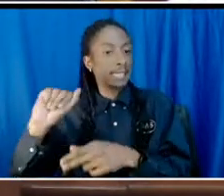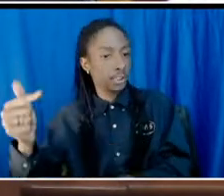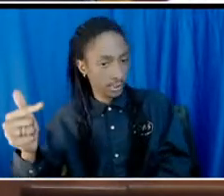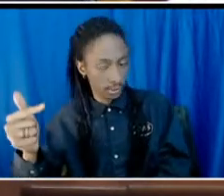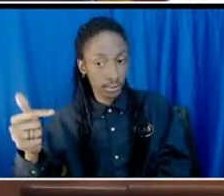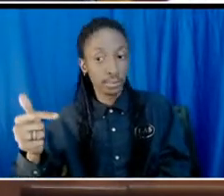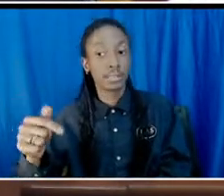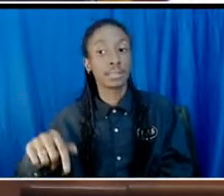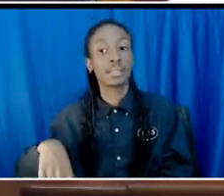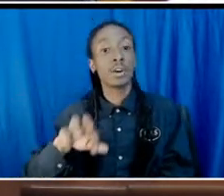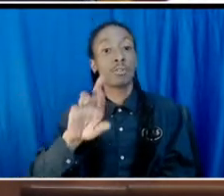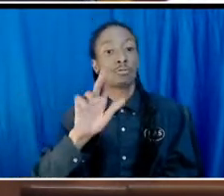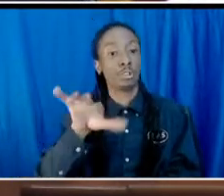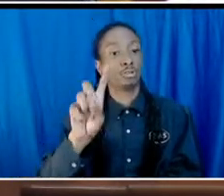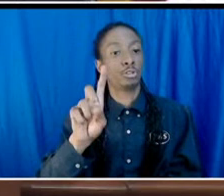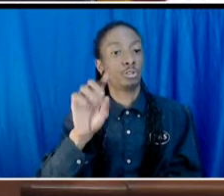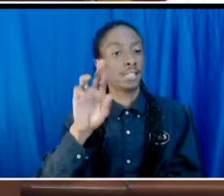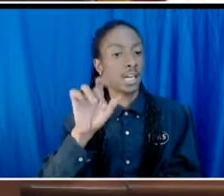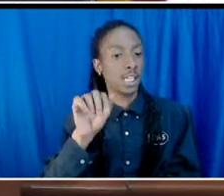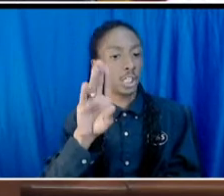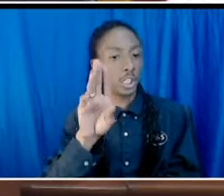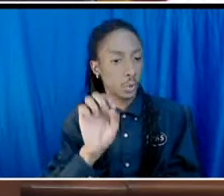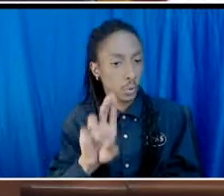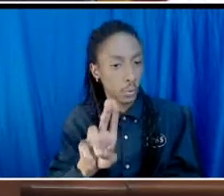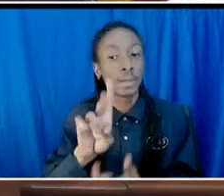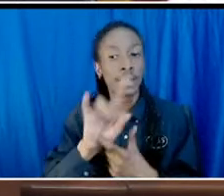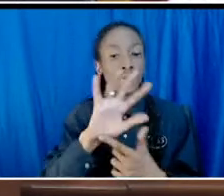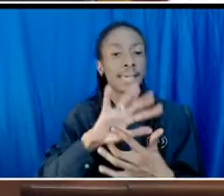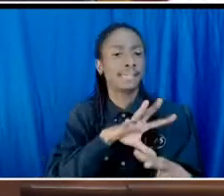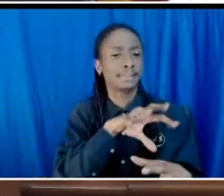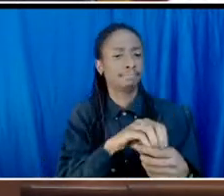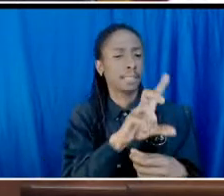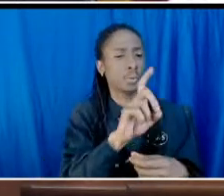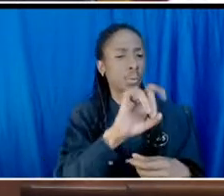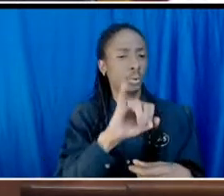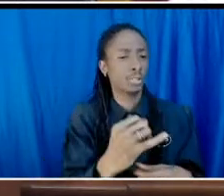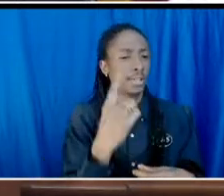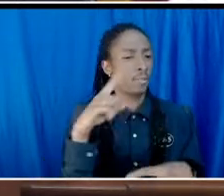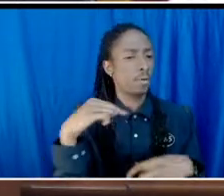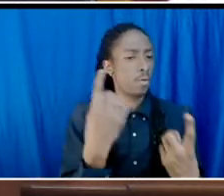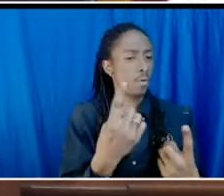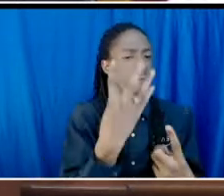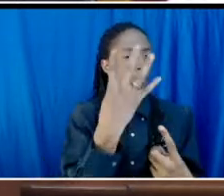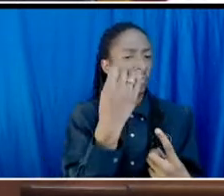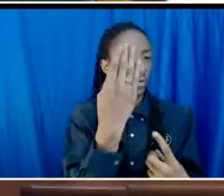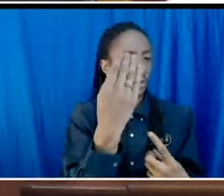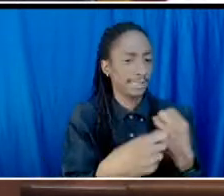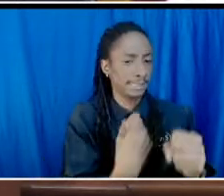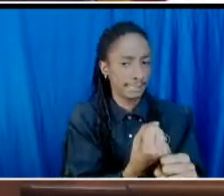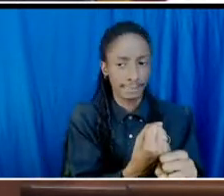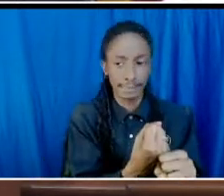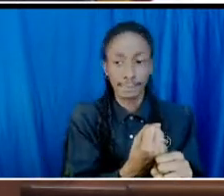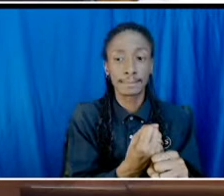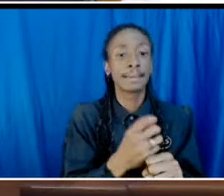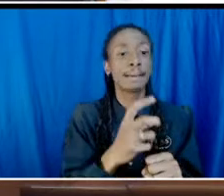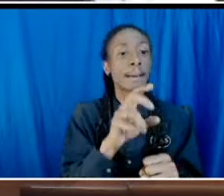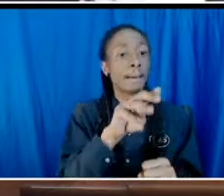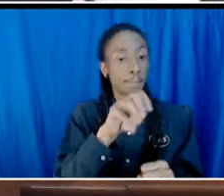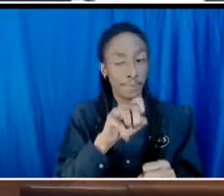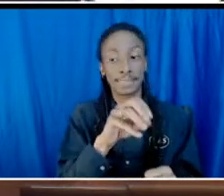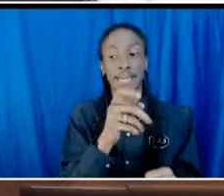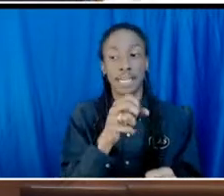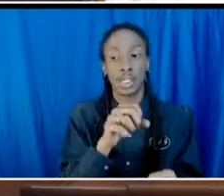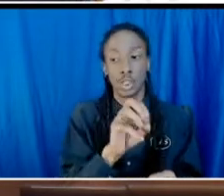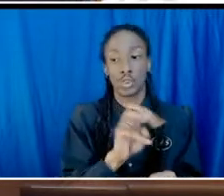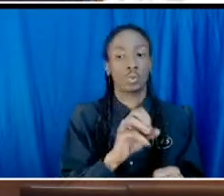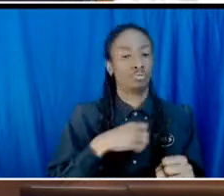Richard Donahue has served in the Department of Justice for over 14 years. Mr. Donahue was a United States Attorney